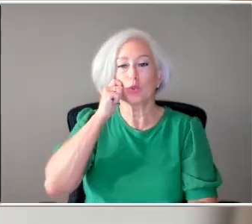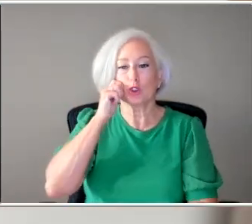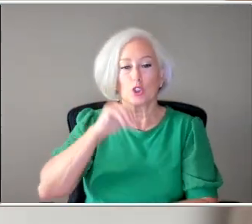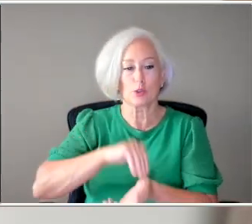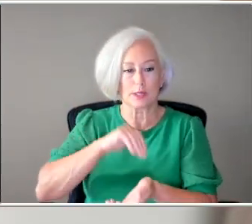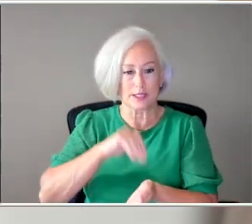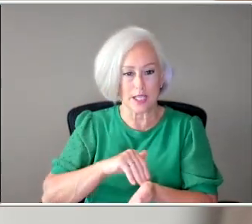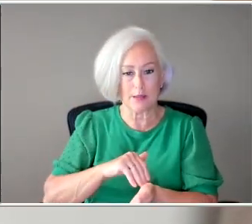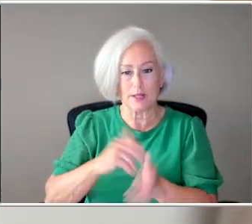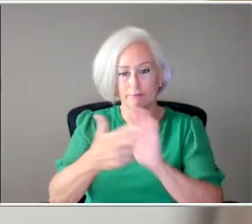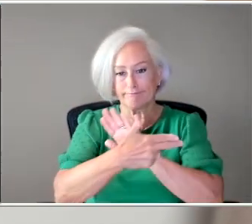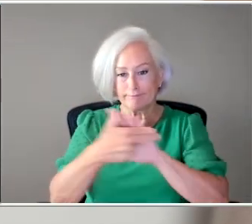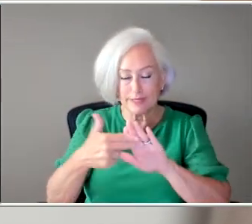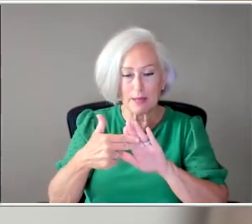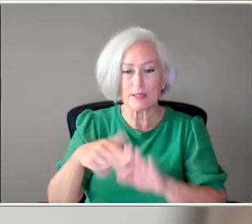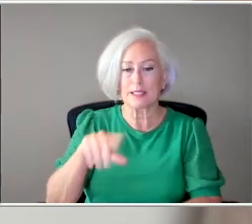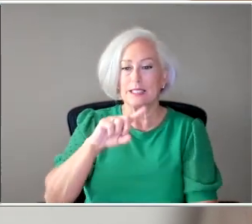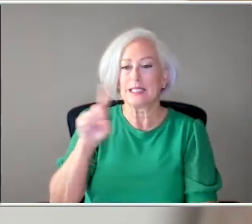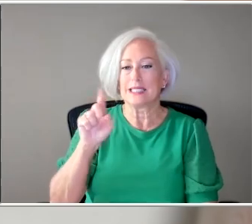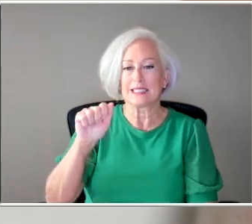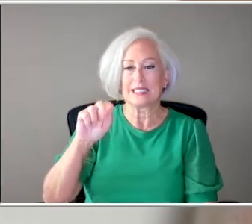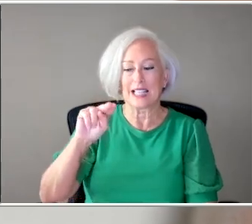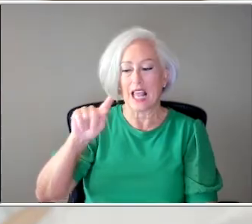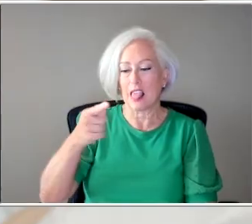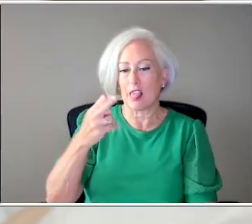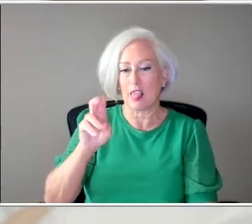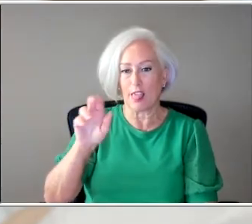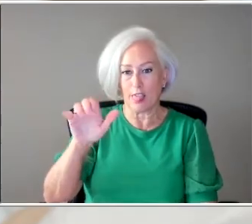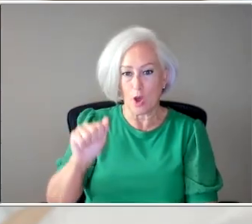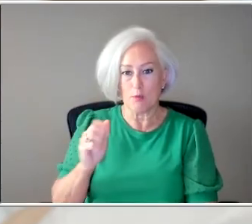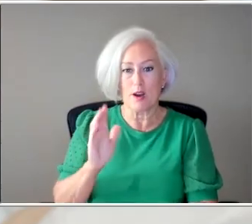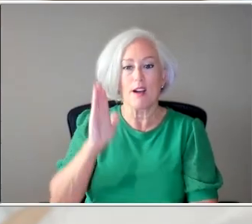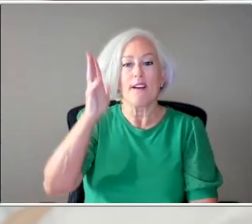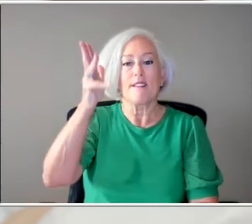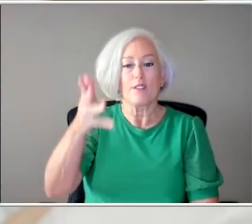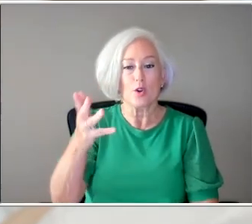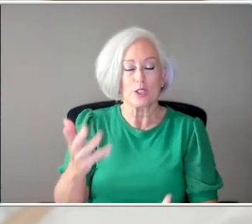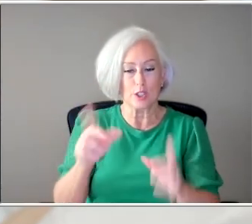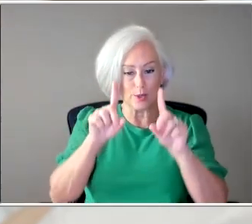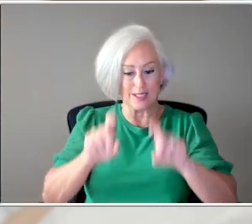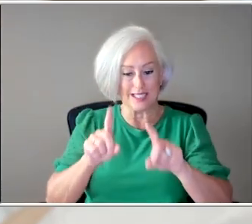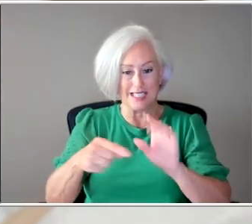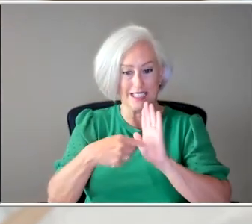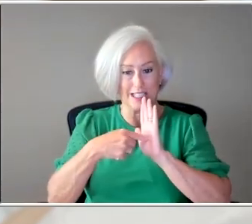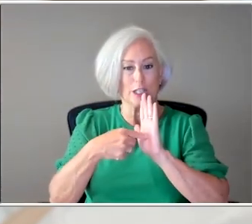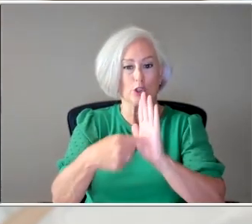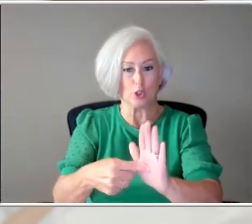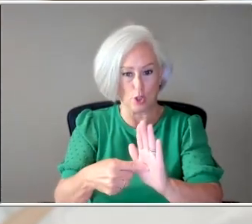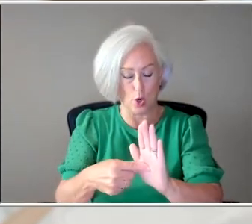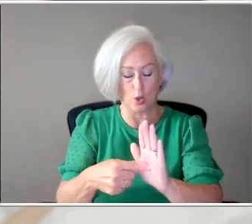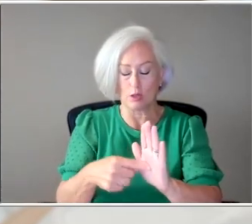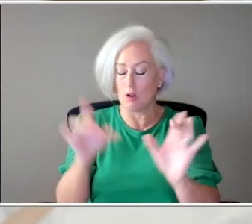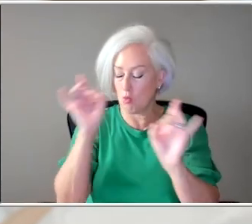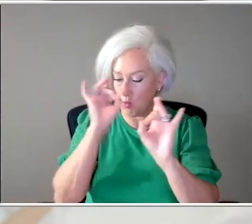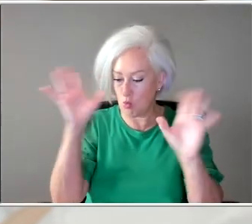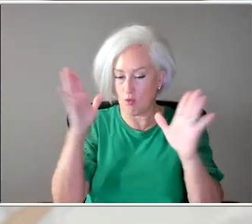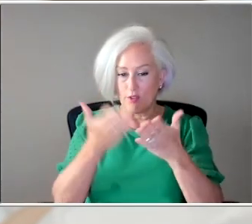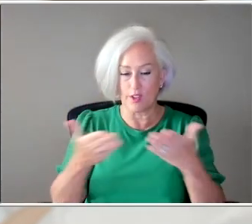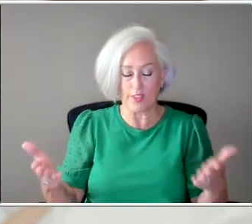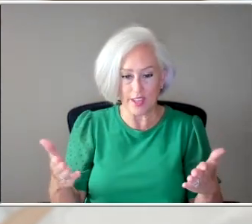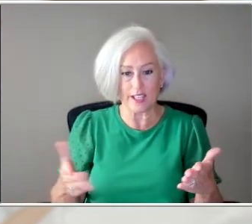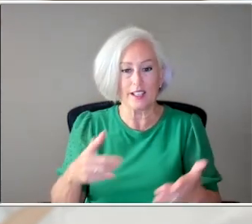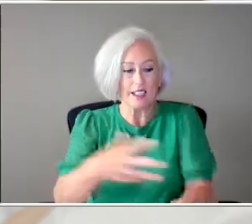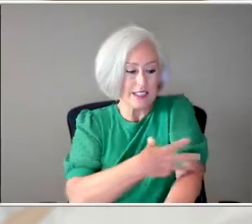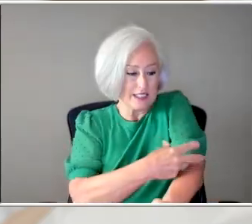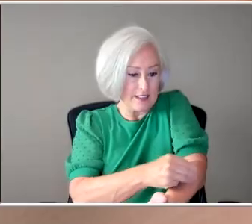xanthomas, and further testing revealed something horrifying. He did do a biopsy and a blood draw, which her cholesterol was almost 1,000